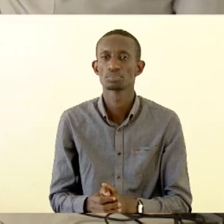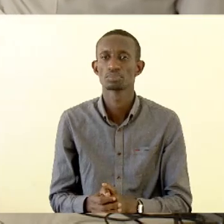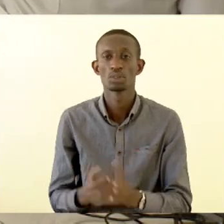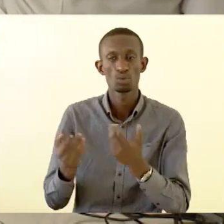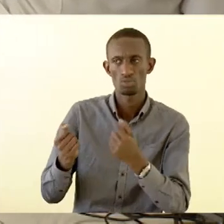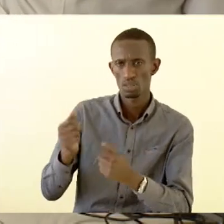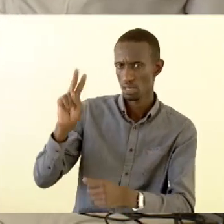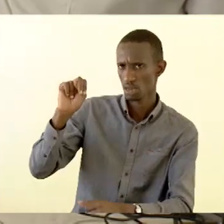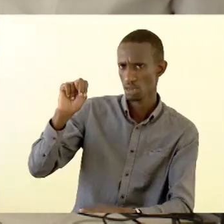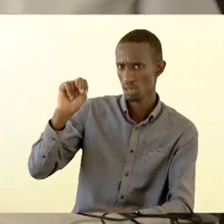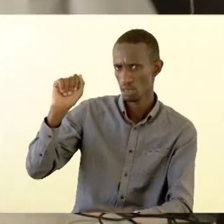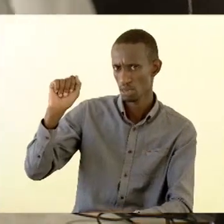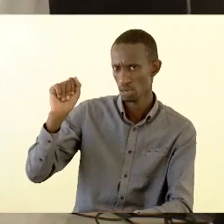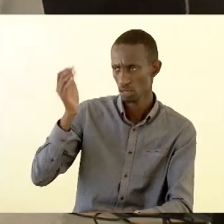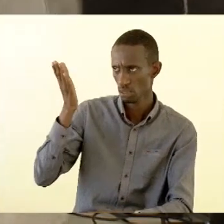Na.